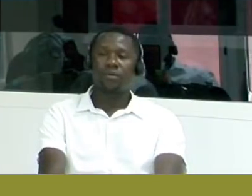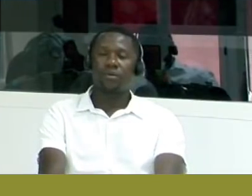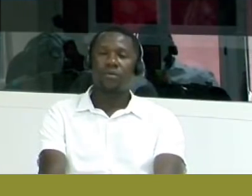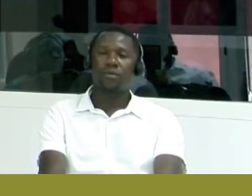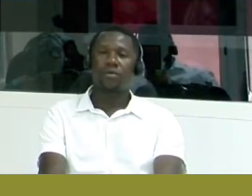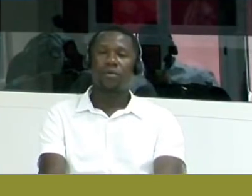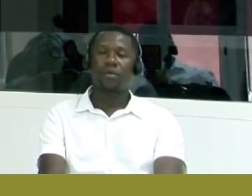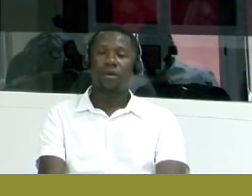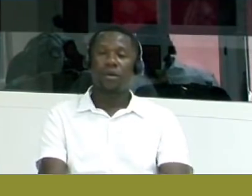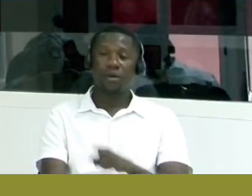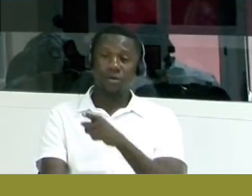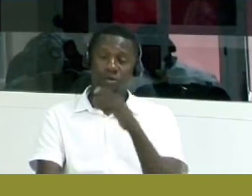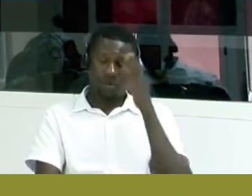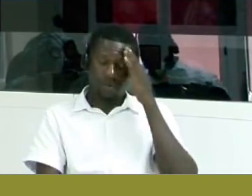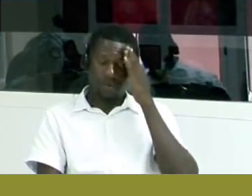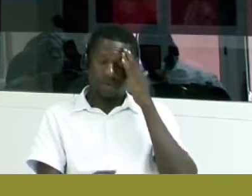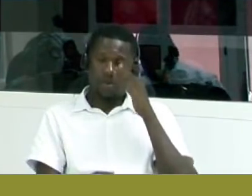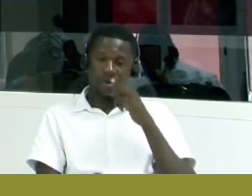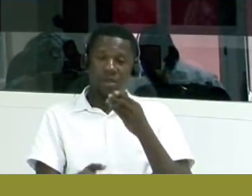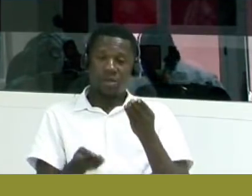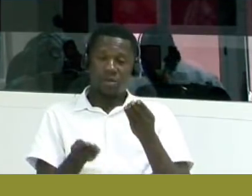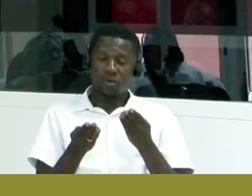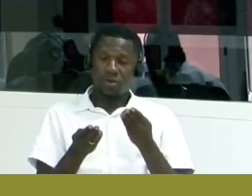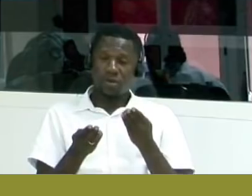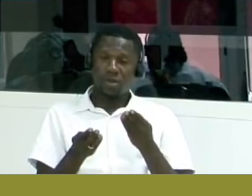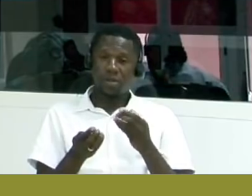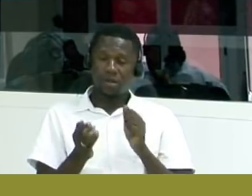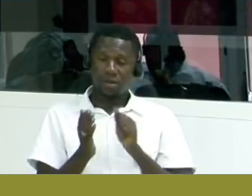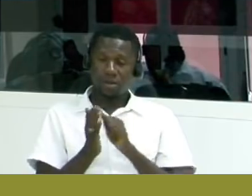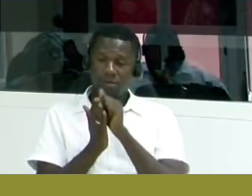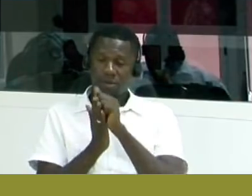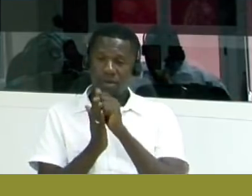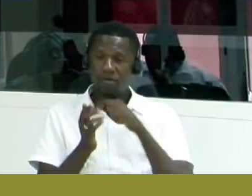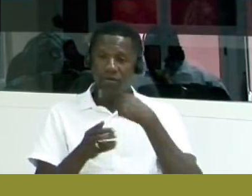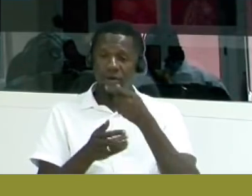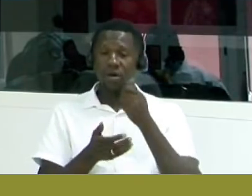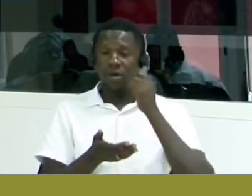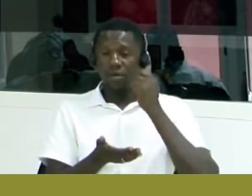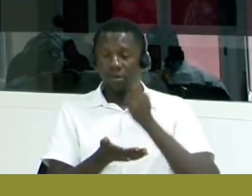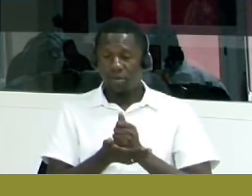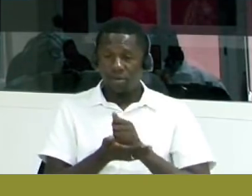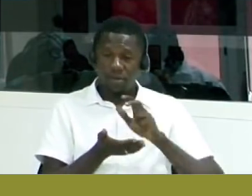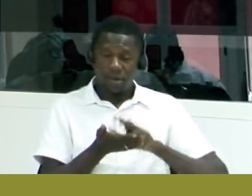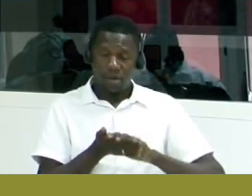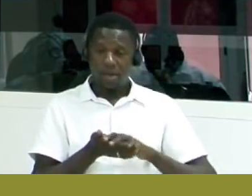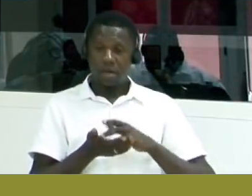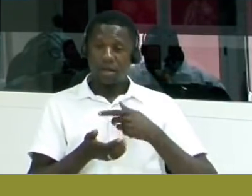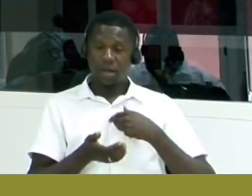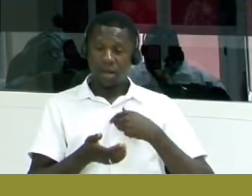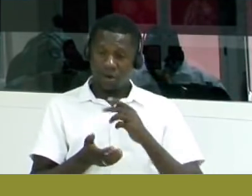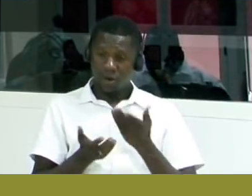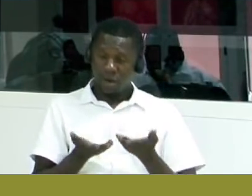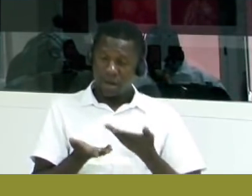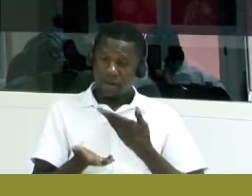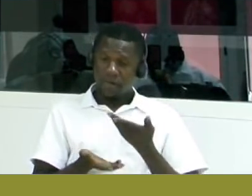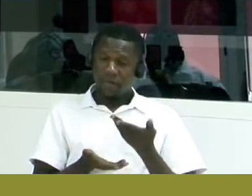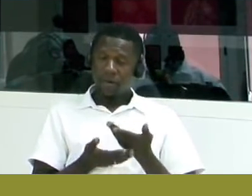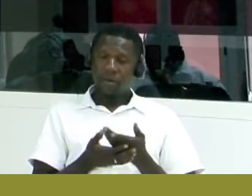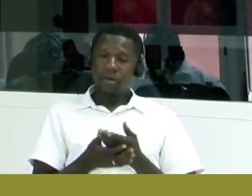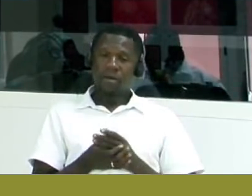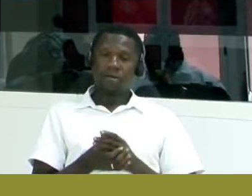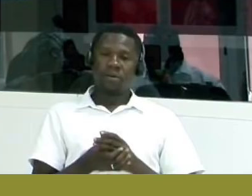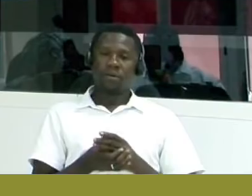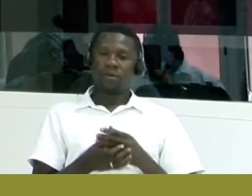As far as you know, did the students apply for a permit at all? Not that I am aware